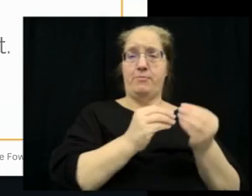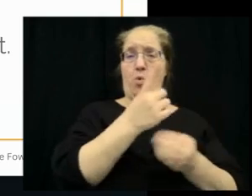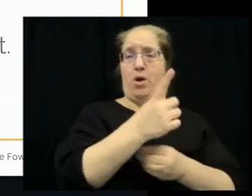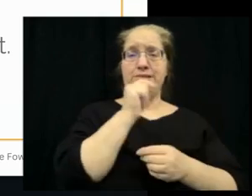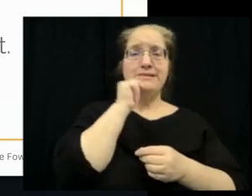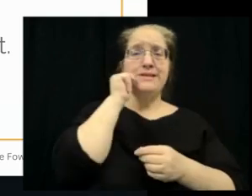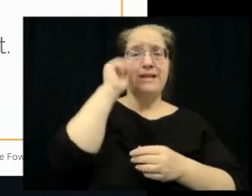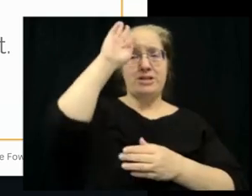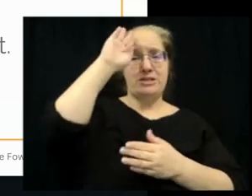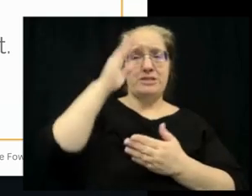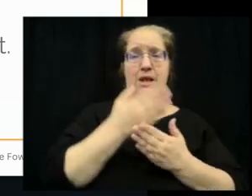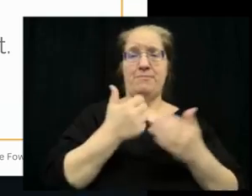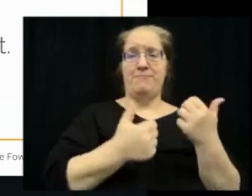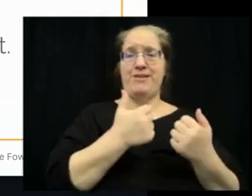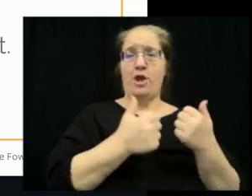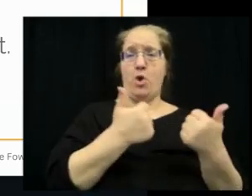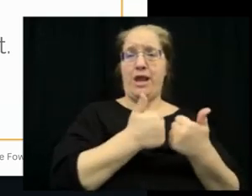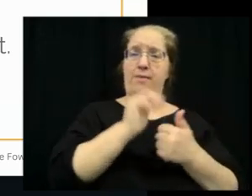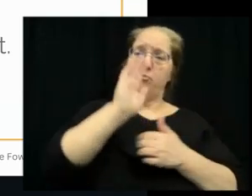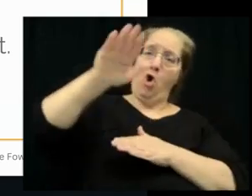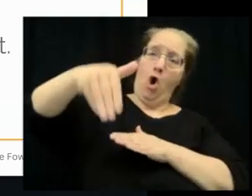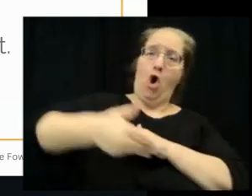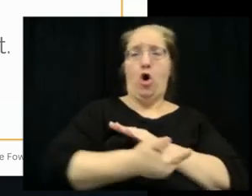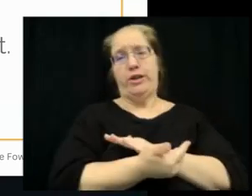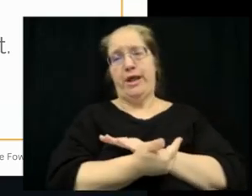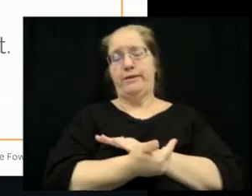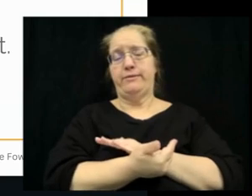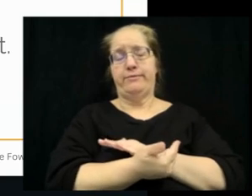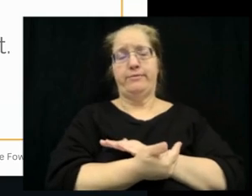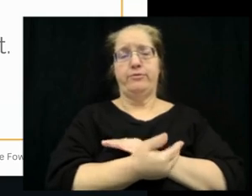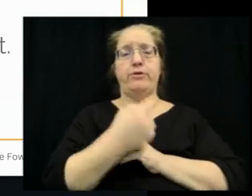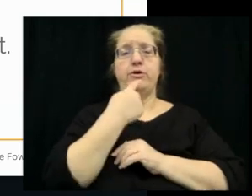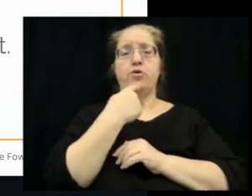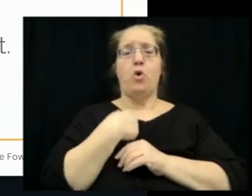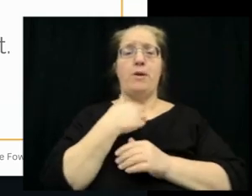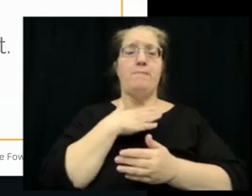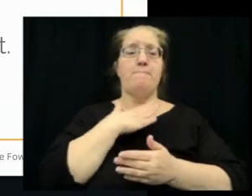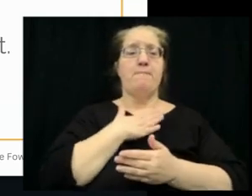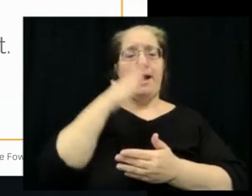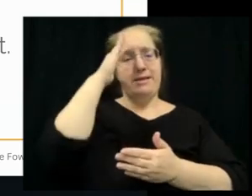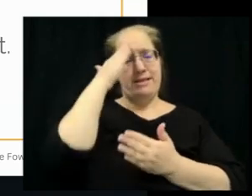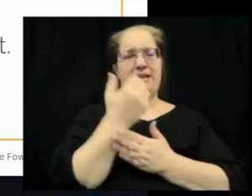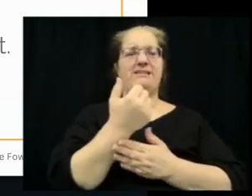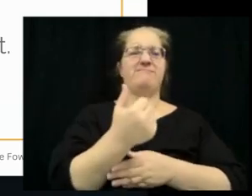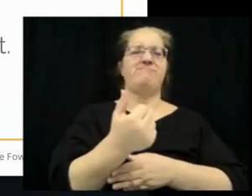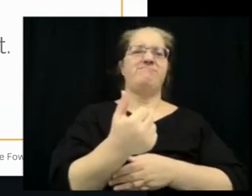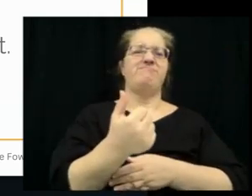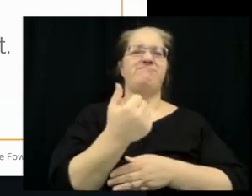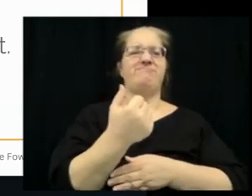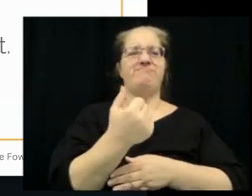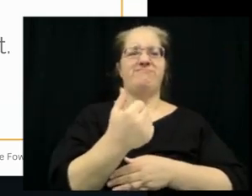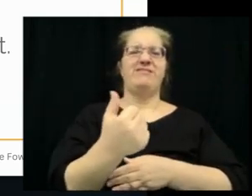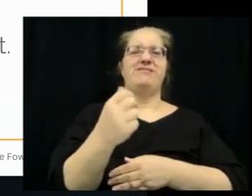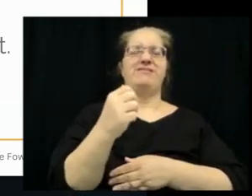games all night. So the story she told me was, my son is defiant. I've tried to take his game